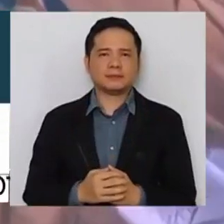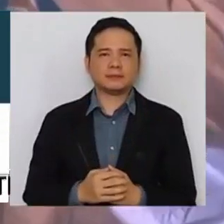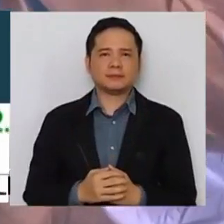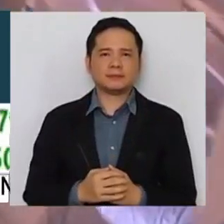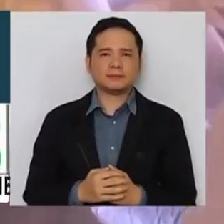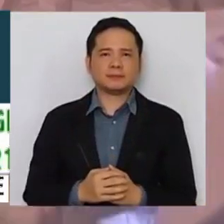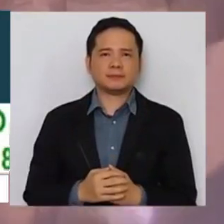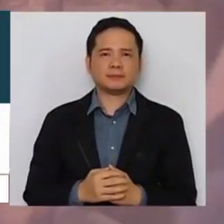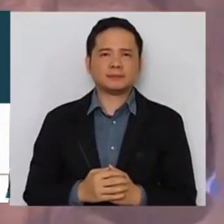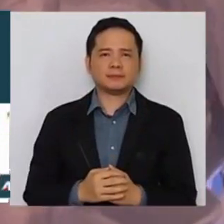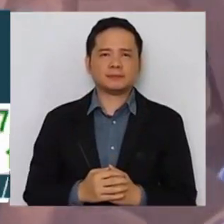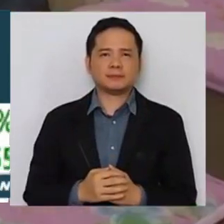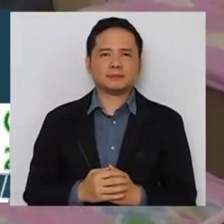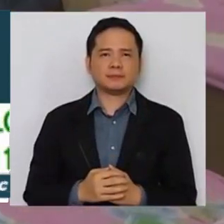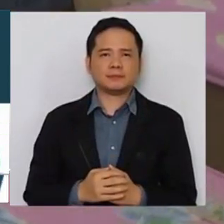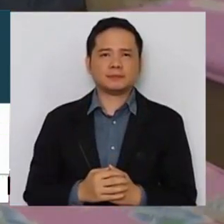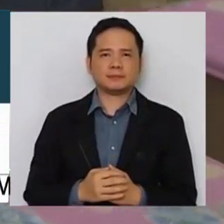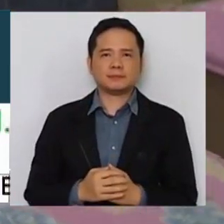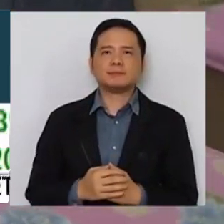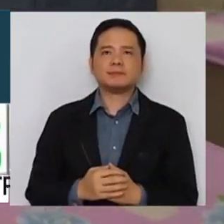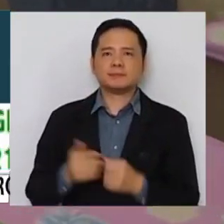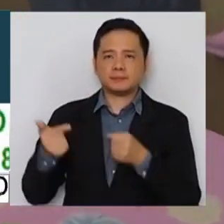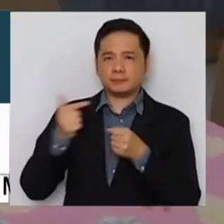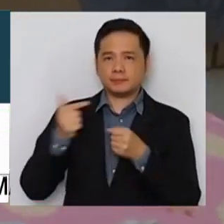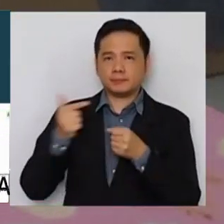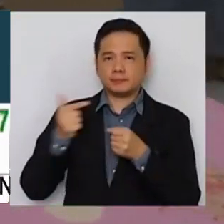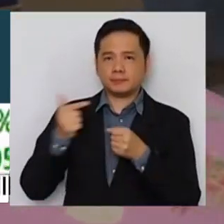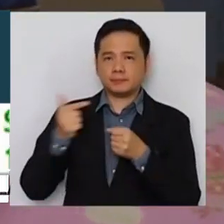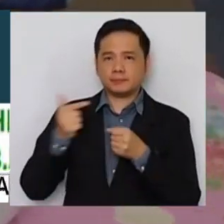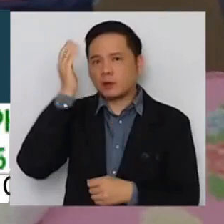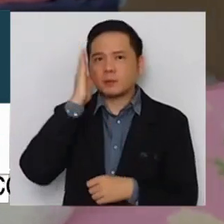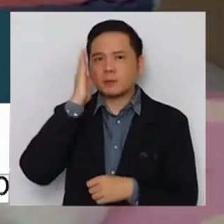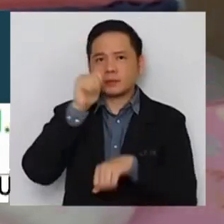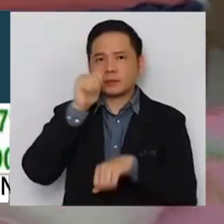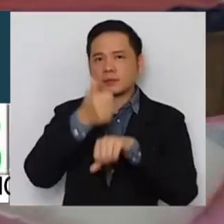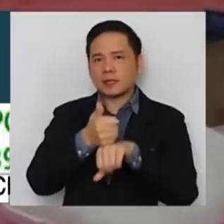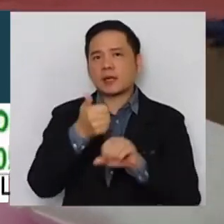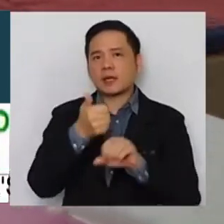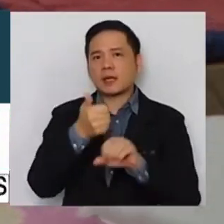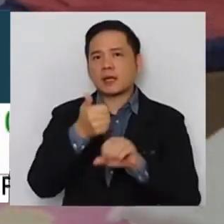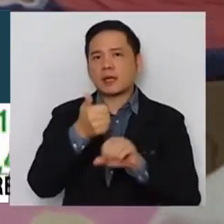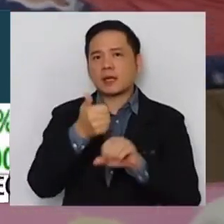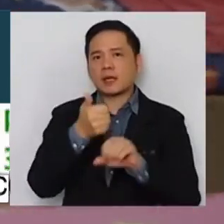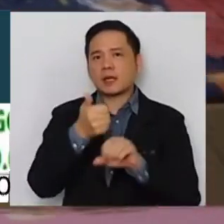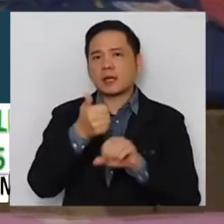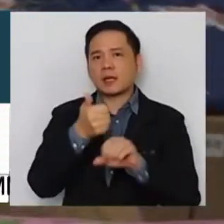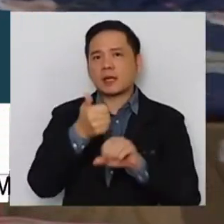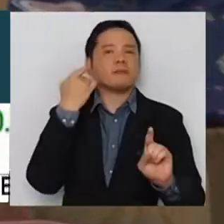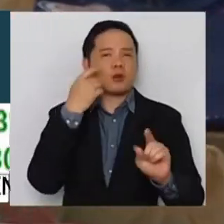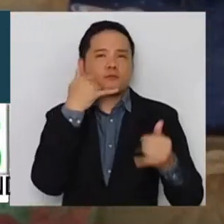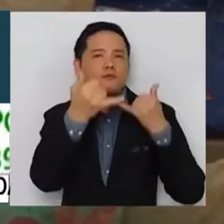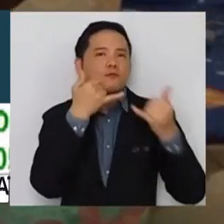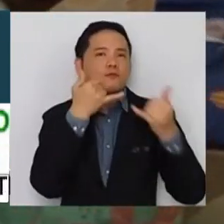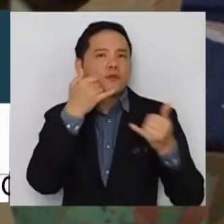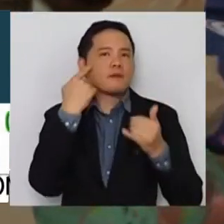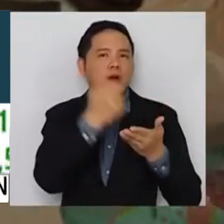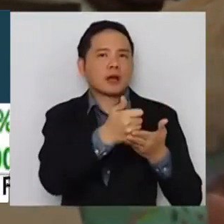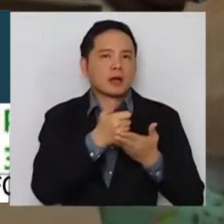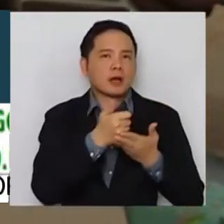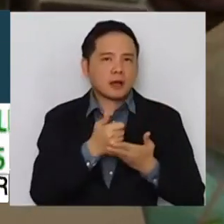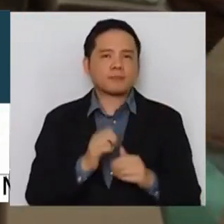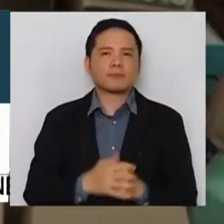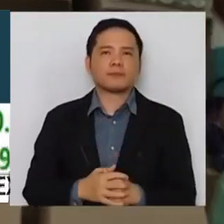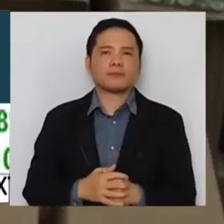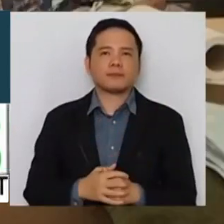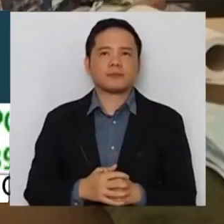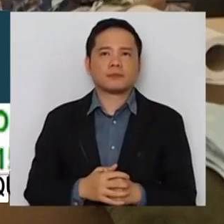The government has set up hotlines for infected people to call for help, but it has been called out for failing to cope with the surge in